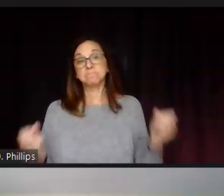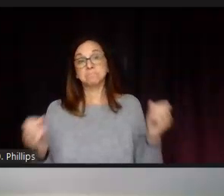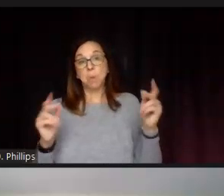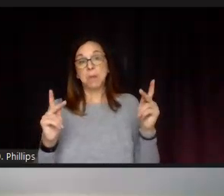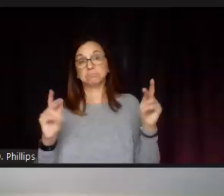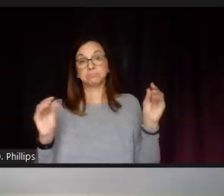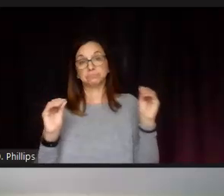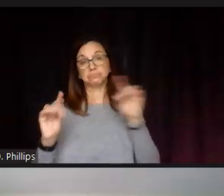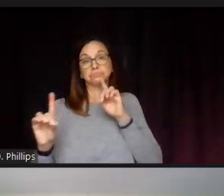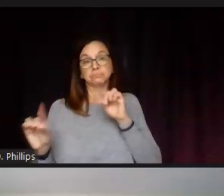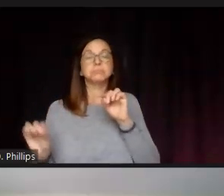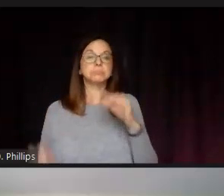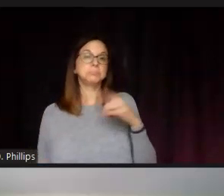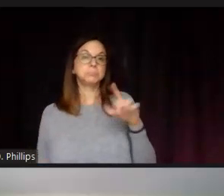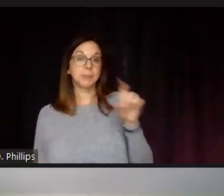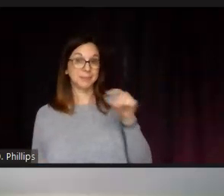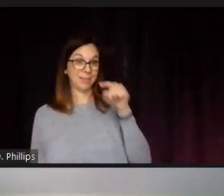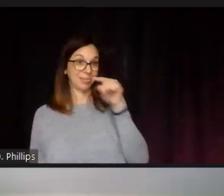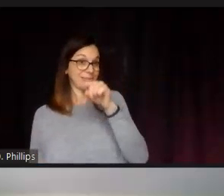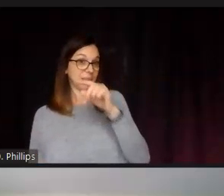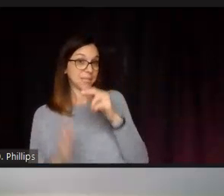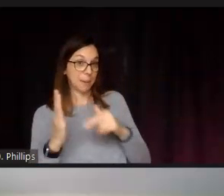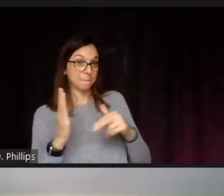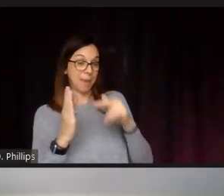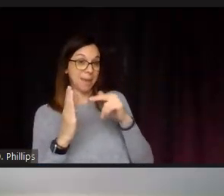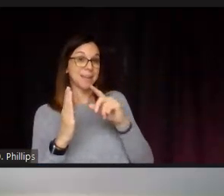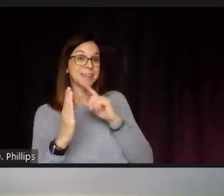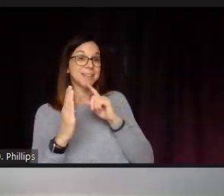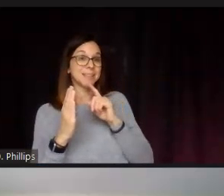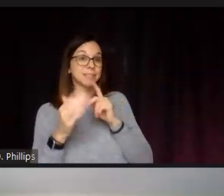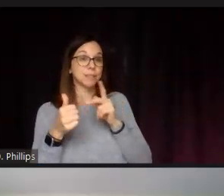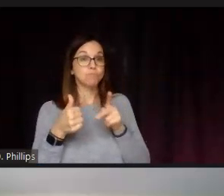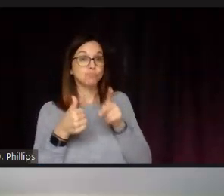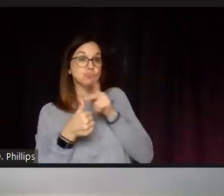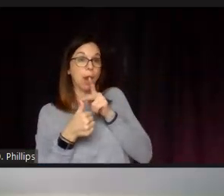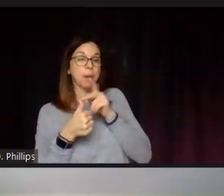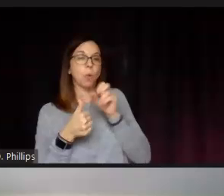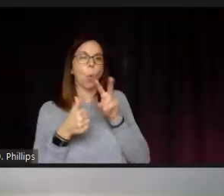Okay, let me ask it this way. Is this painting a primary or a secondary source?